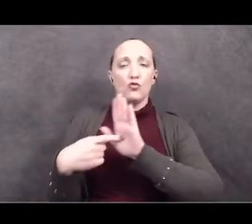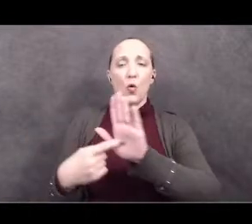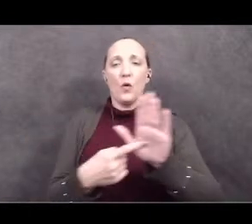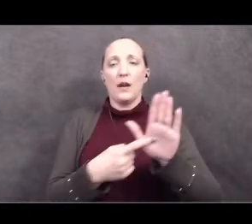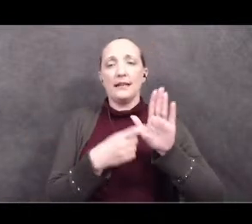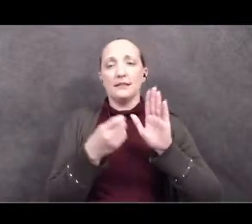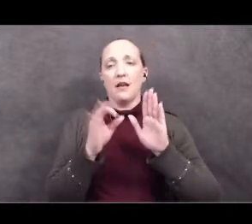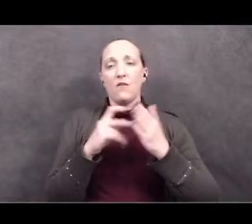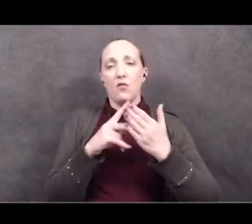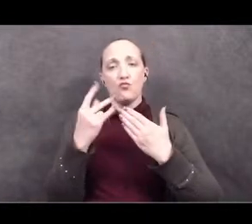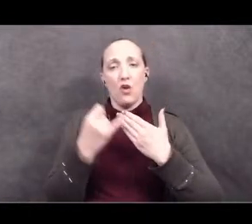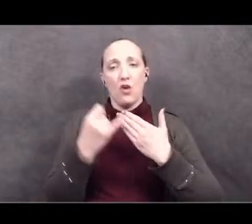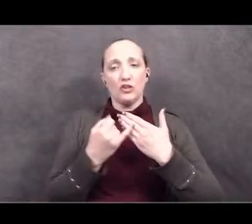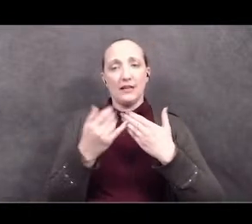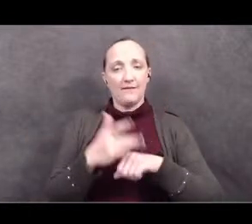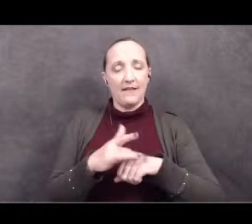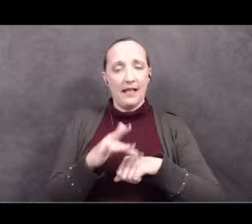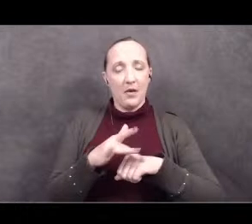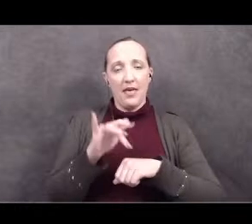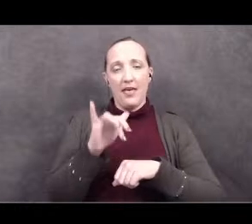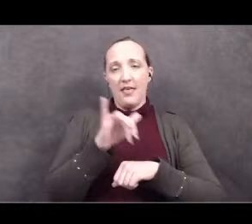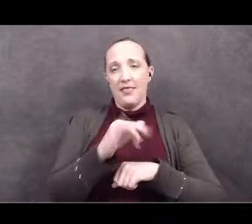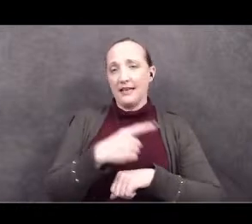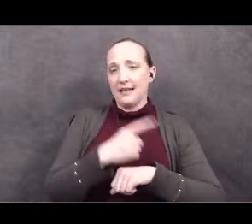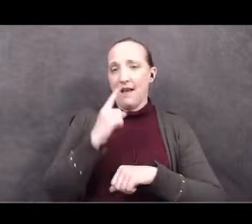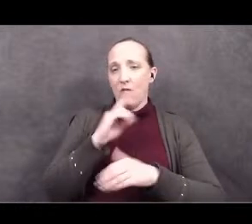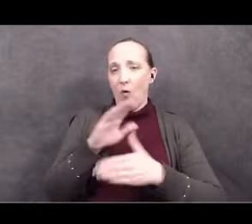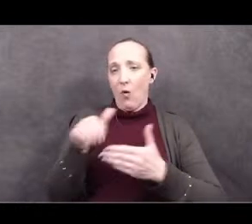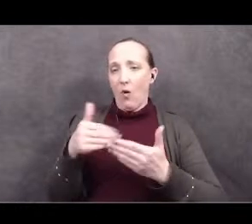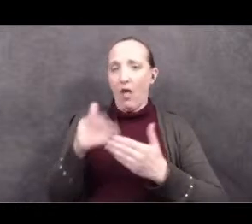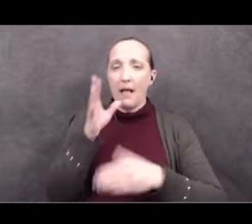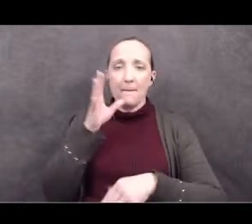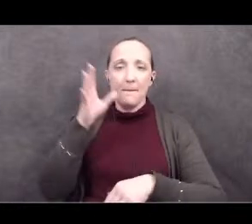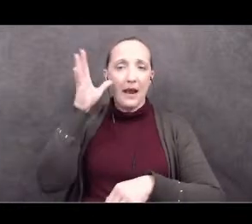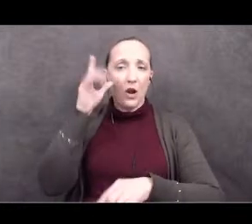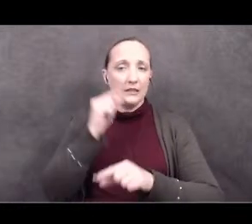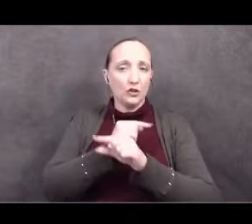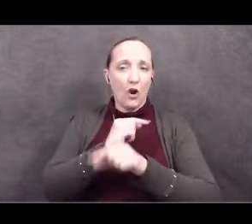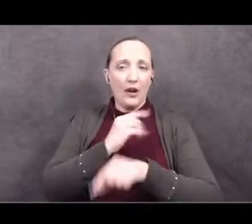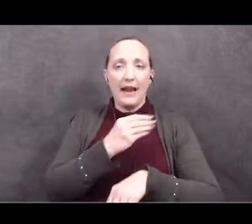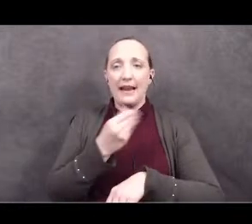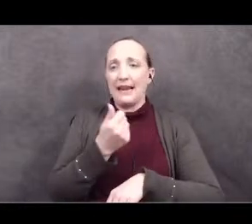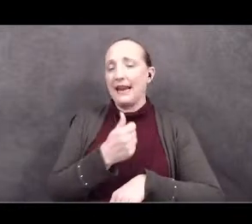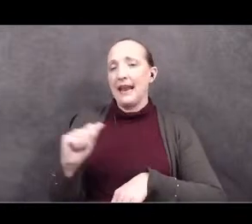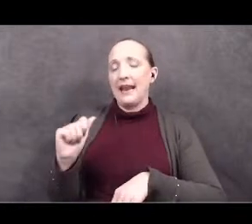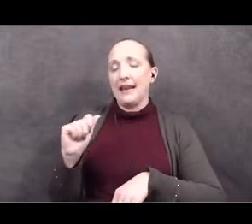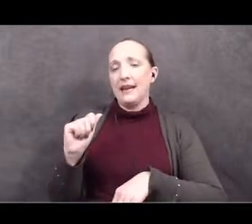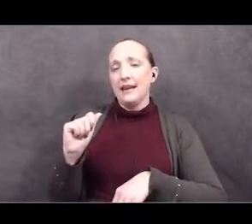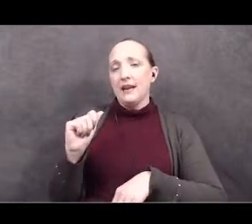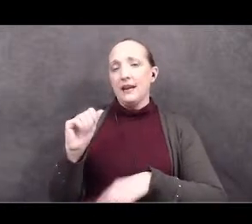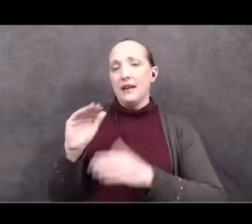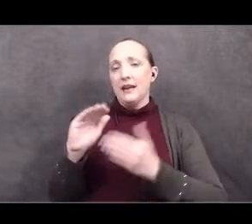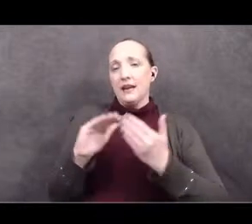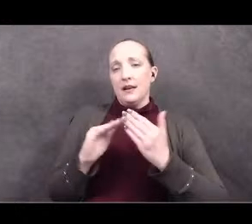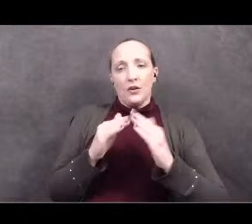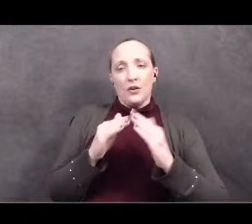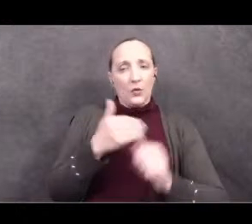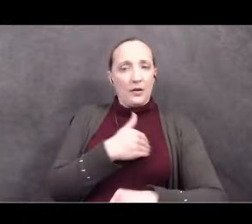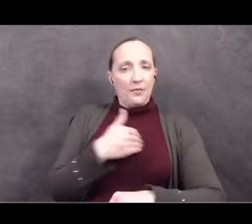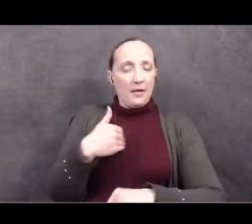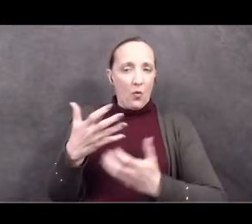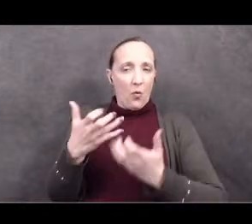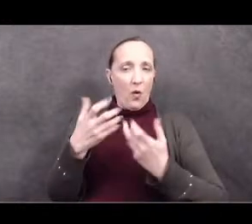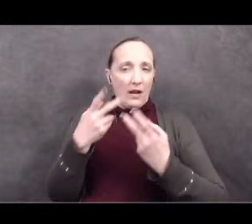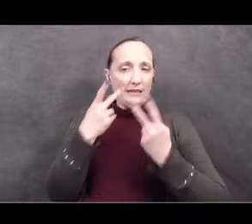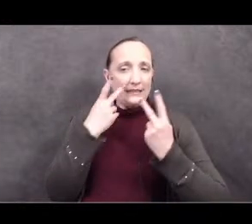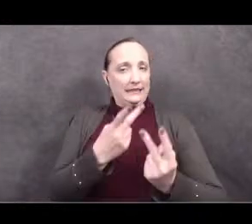available on the day uh for all our parents Guardians and the any Community member that wishes to view student work